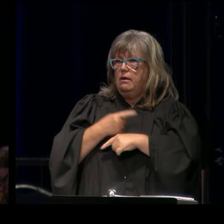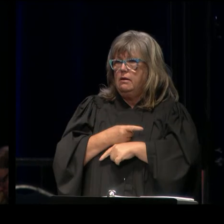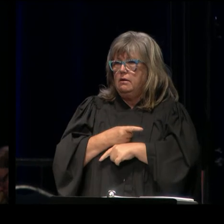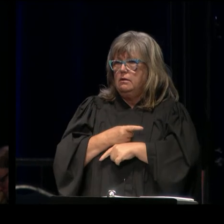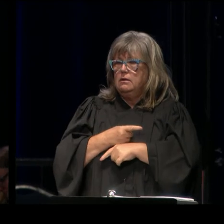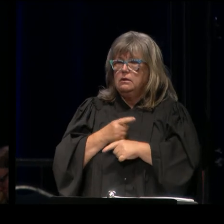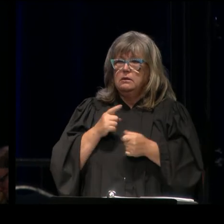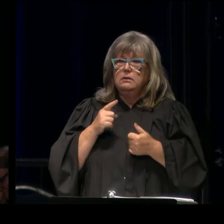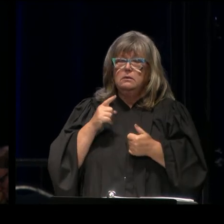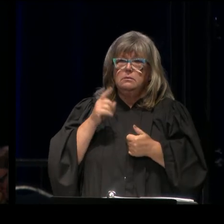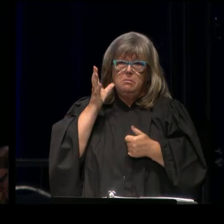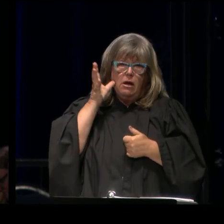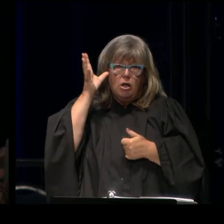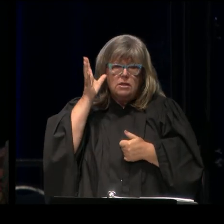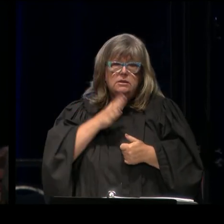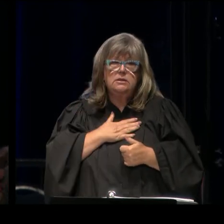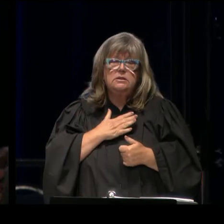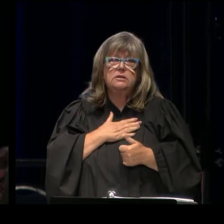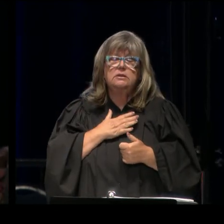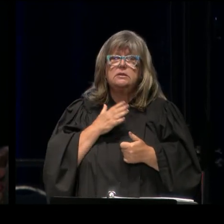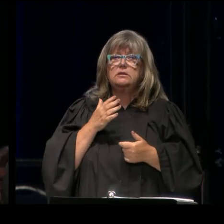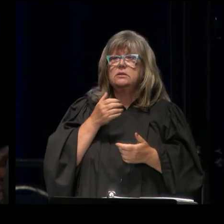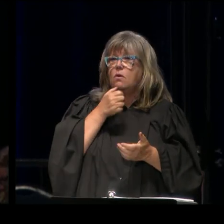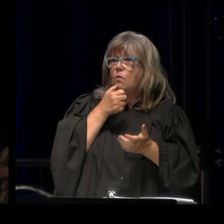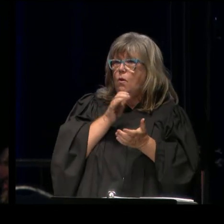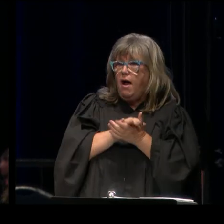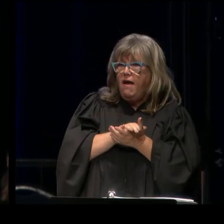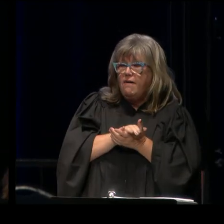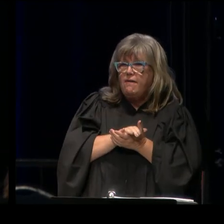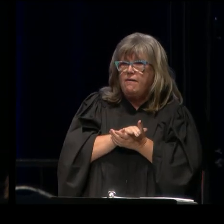My parents, my wife,